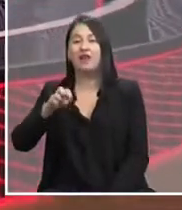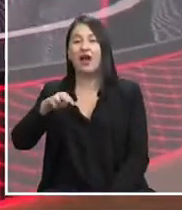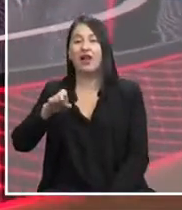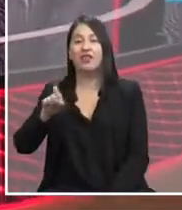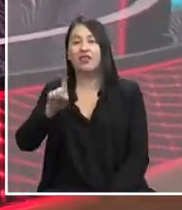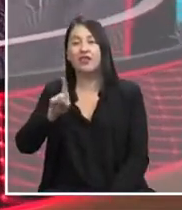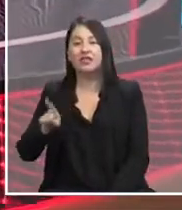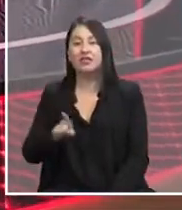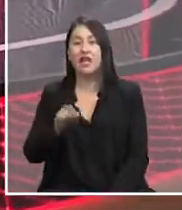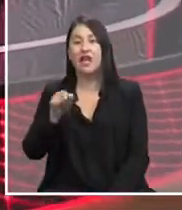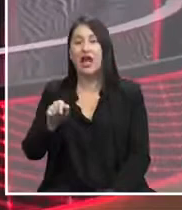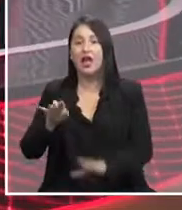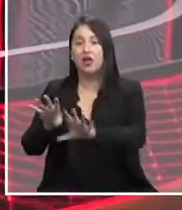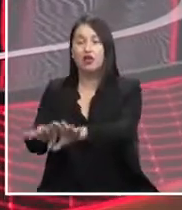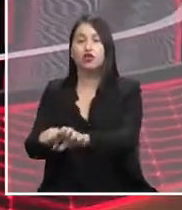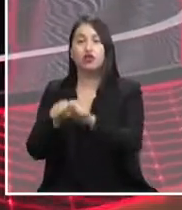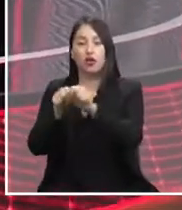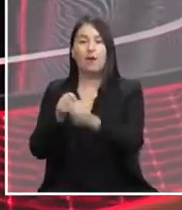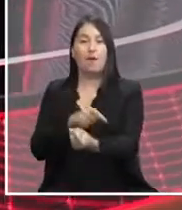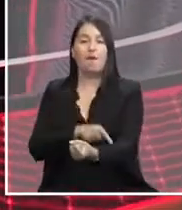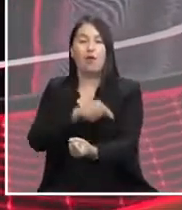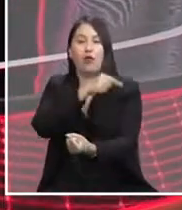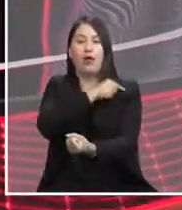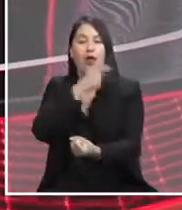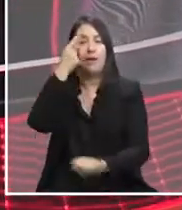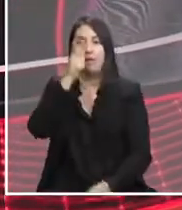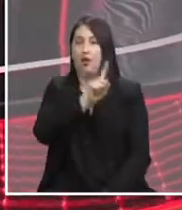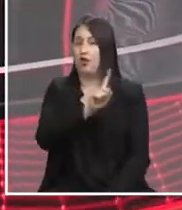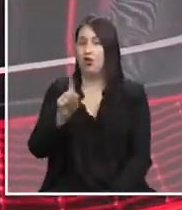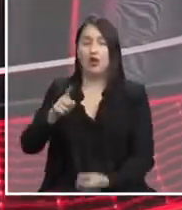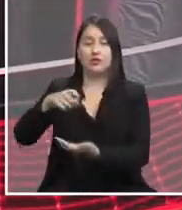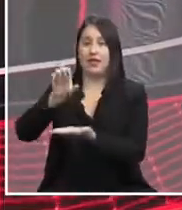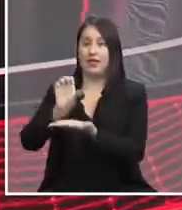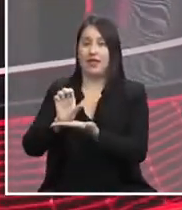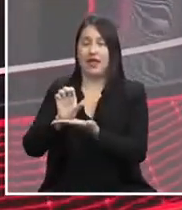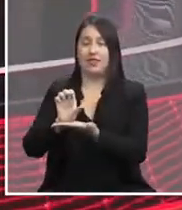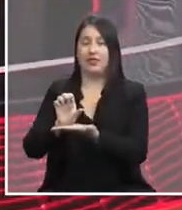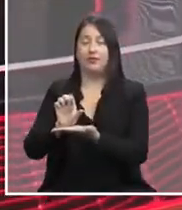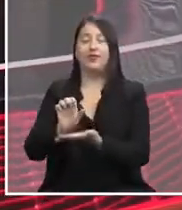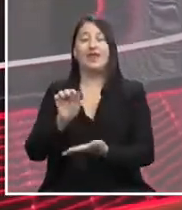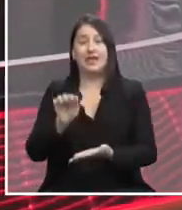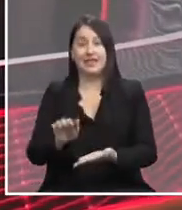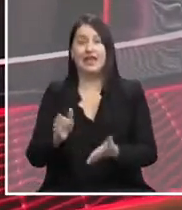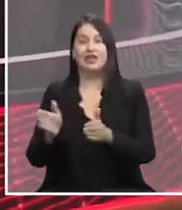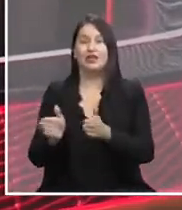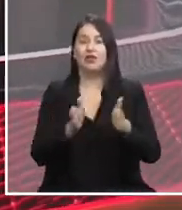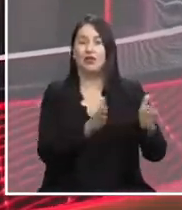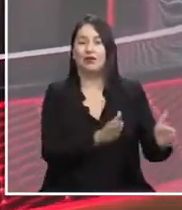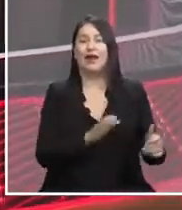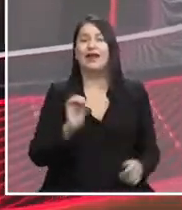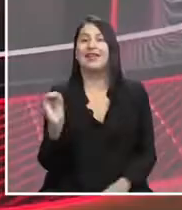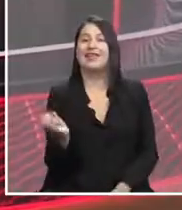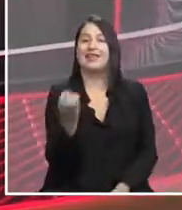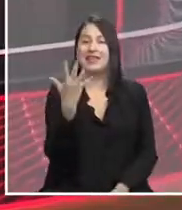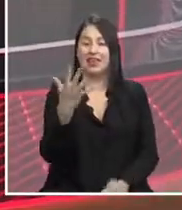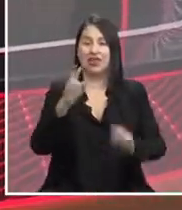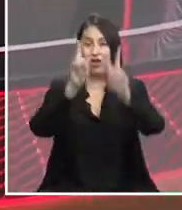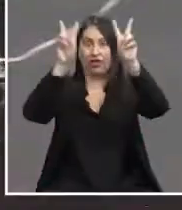I come to my fifth point. Does that mean that there is an exhaustion of war, an extinction of